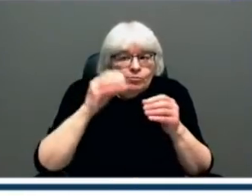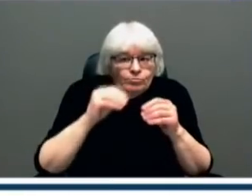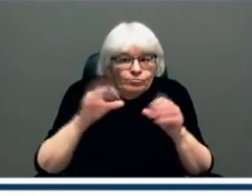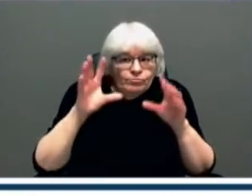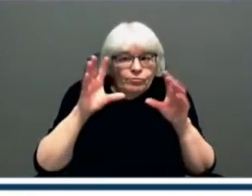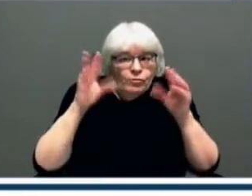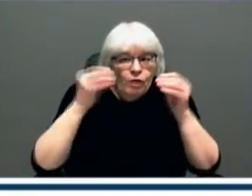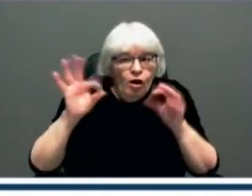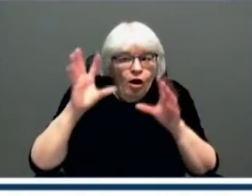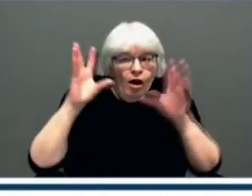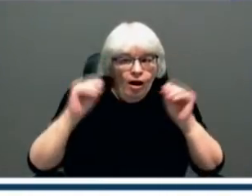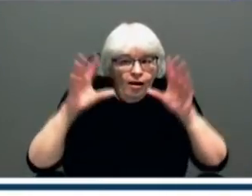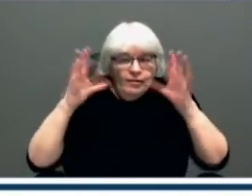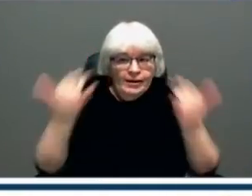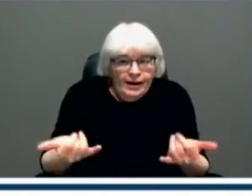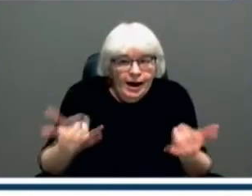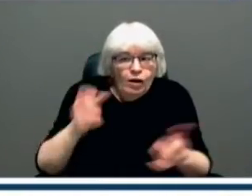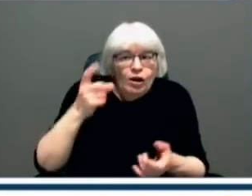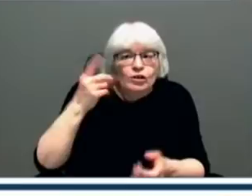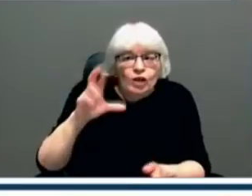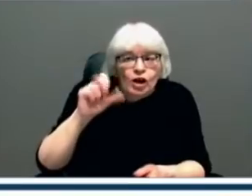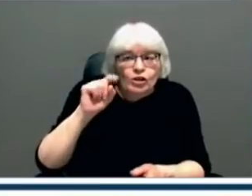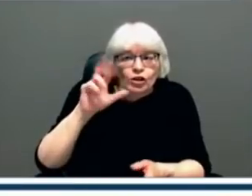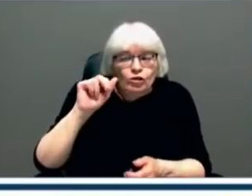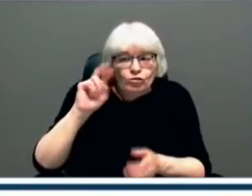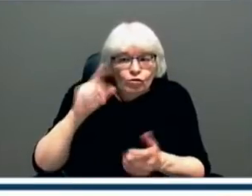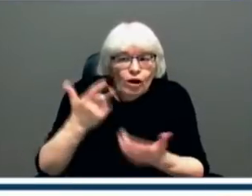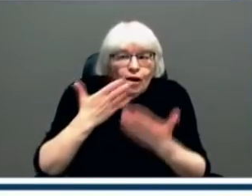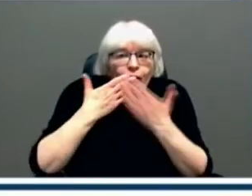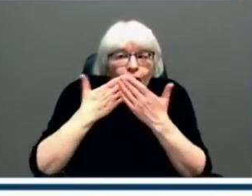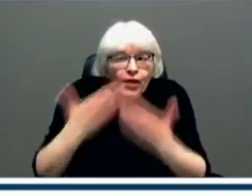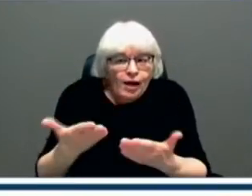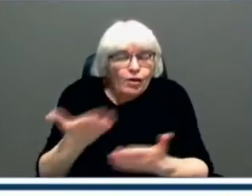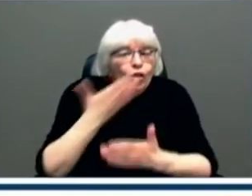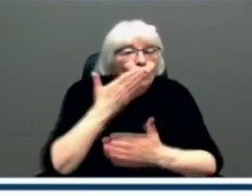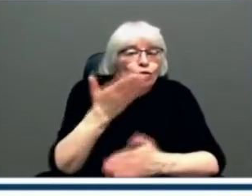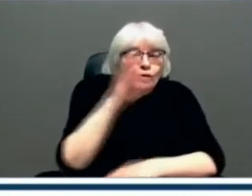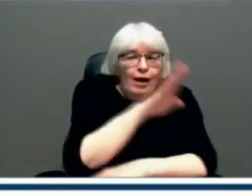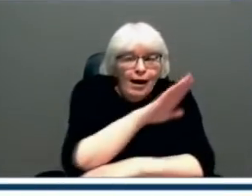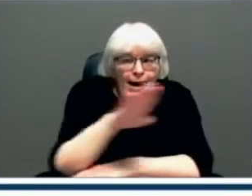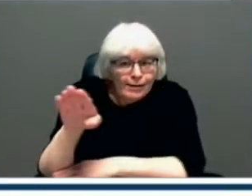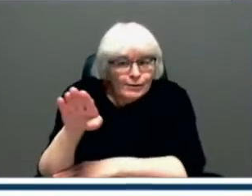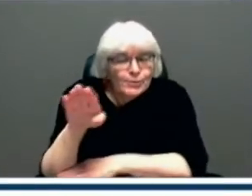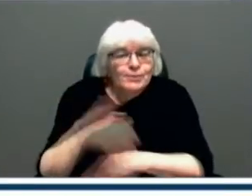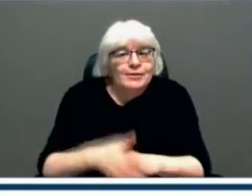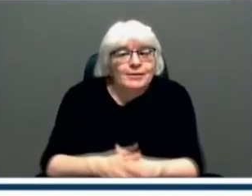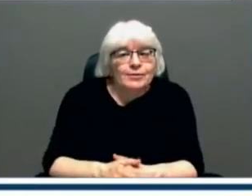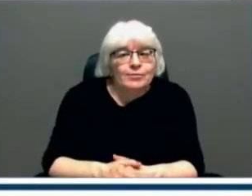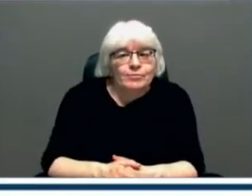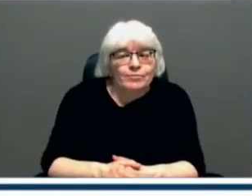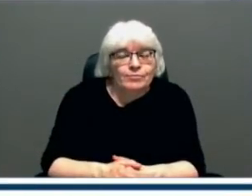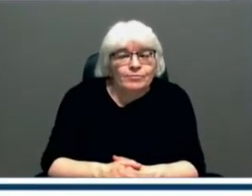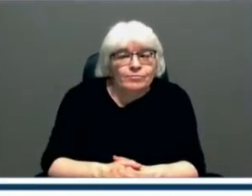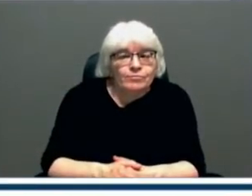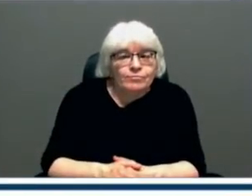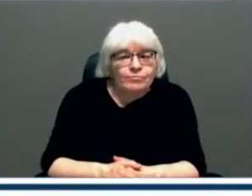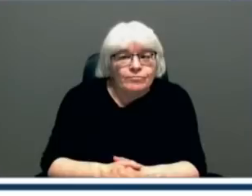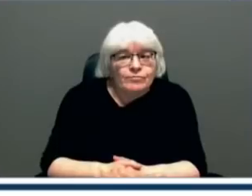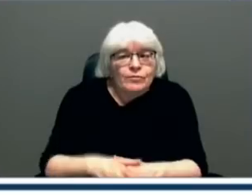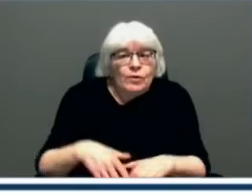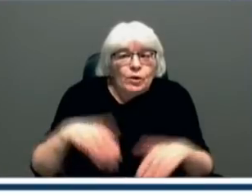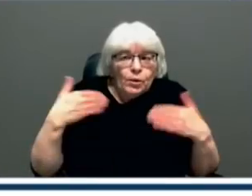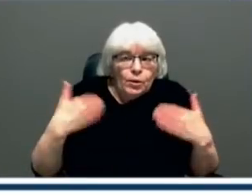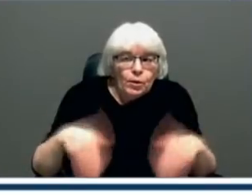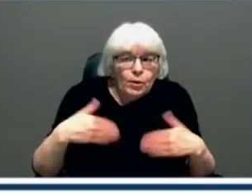Thank you, Heather, and good afternoon to Nova Scotians and members. There certainly has been a lot of talk in the last few